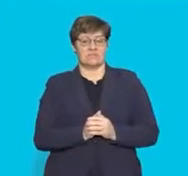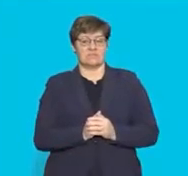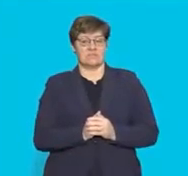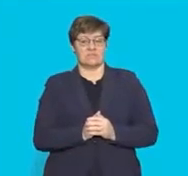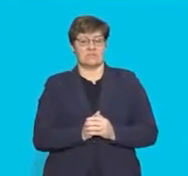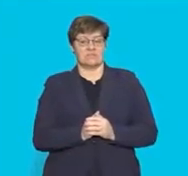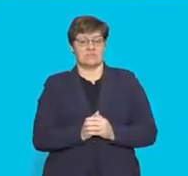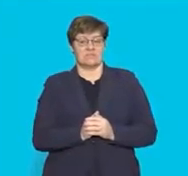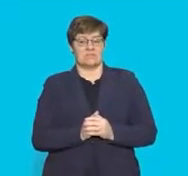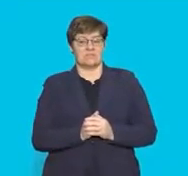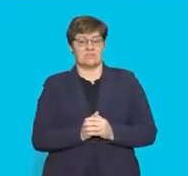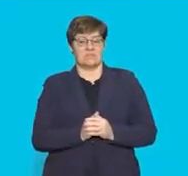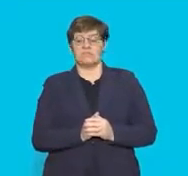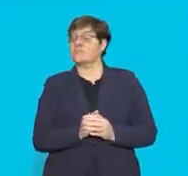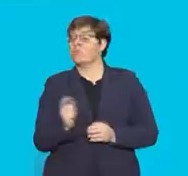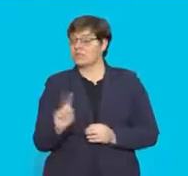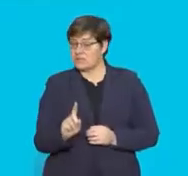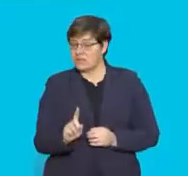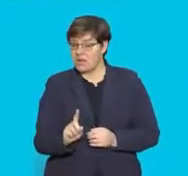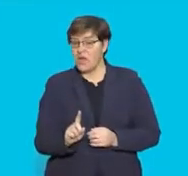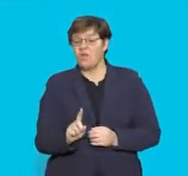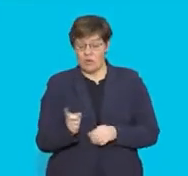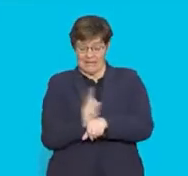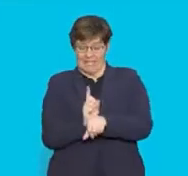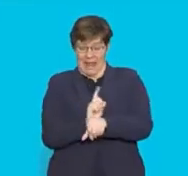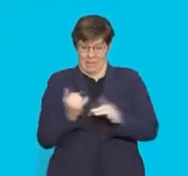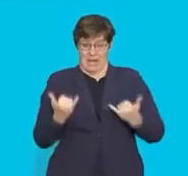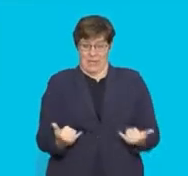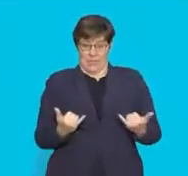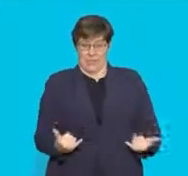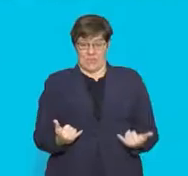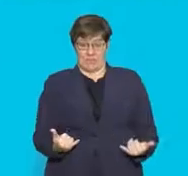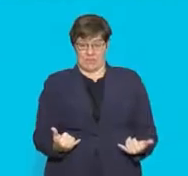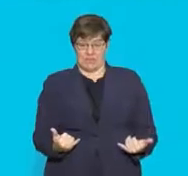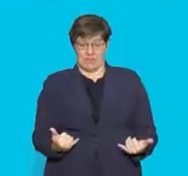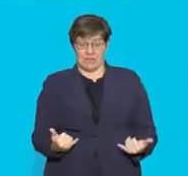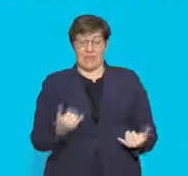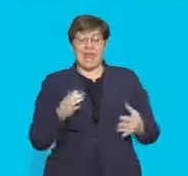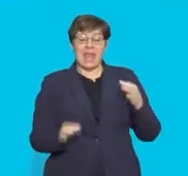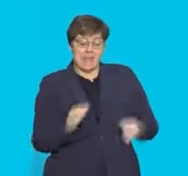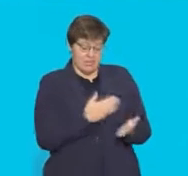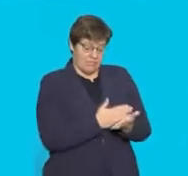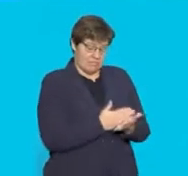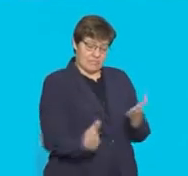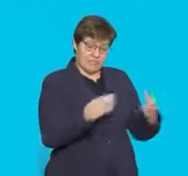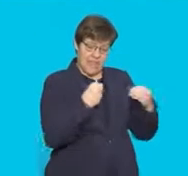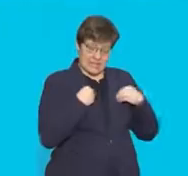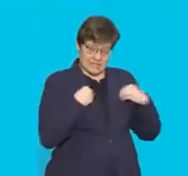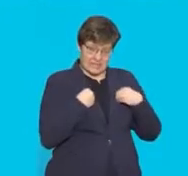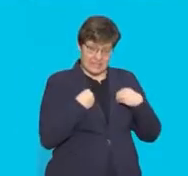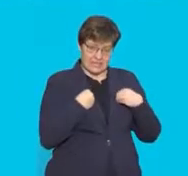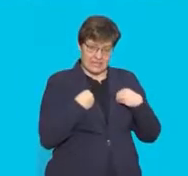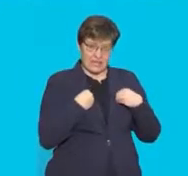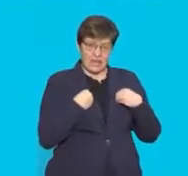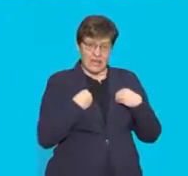for the current period. That means if you're disposing of an asset